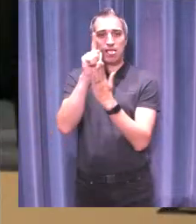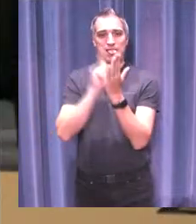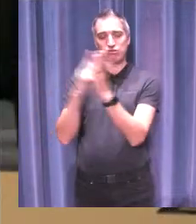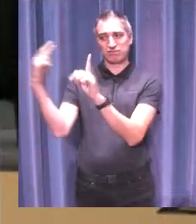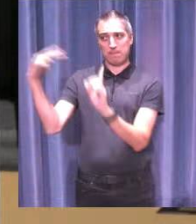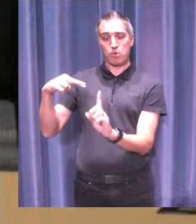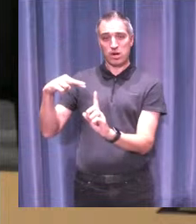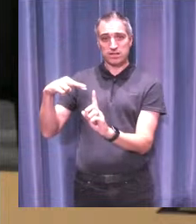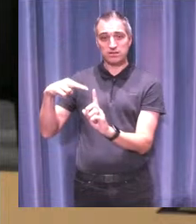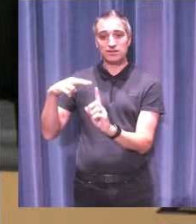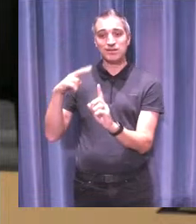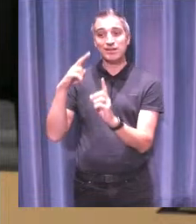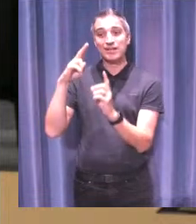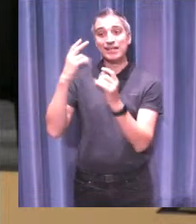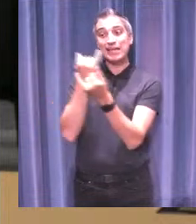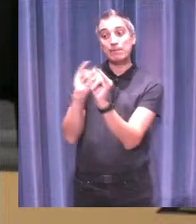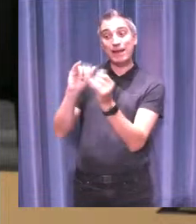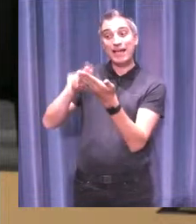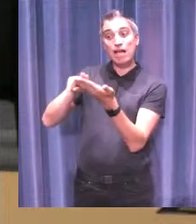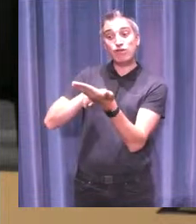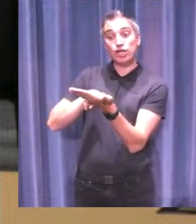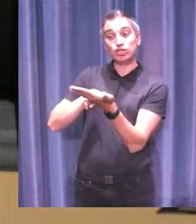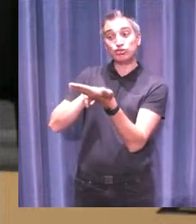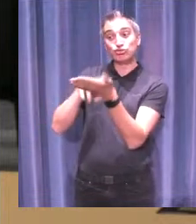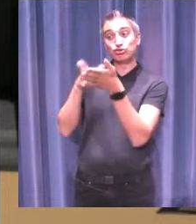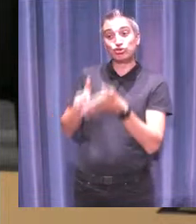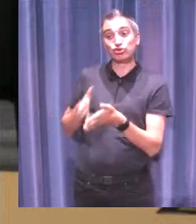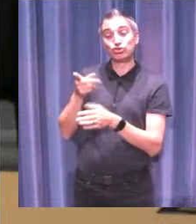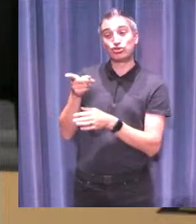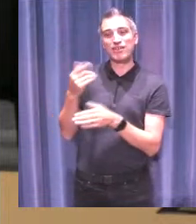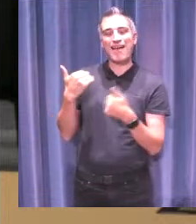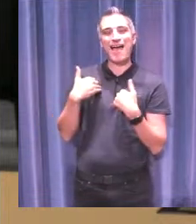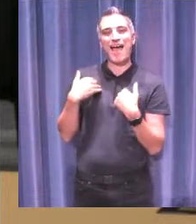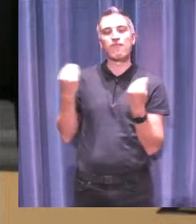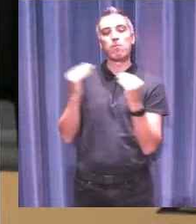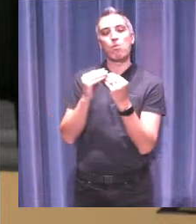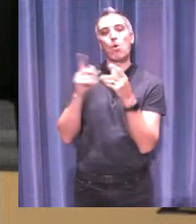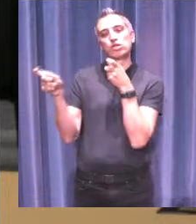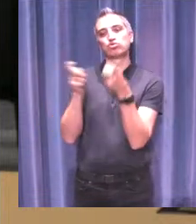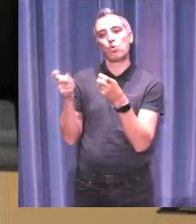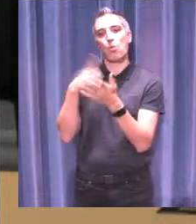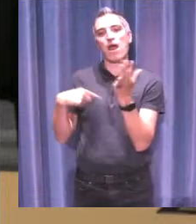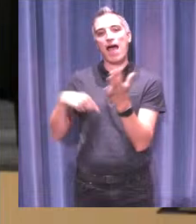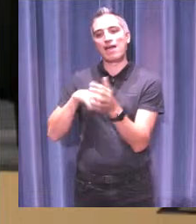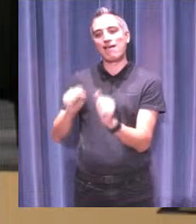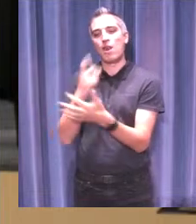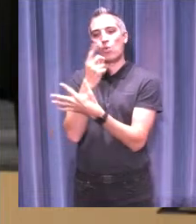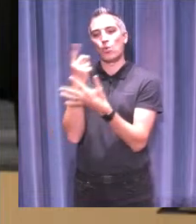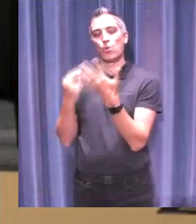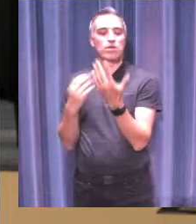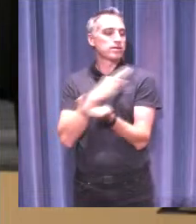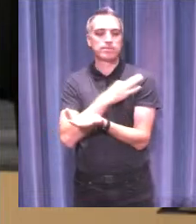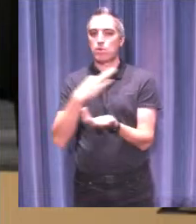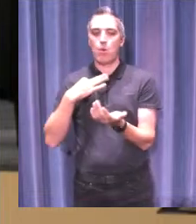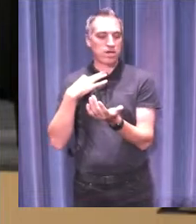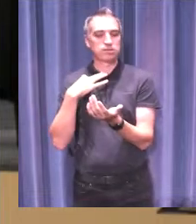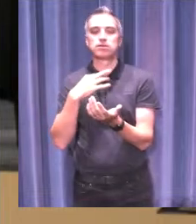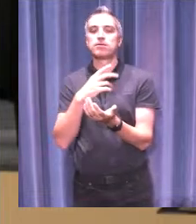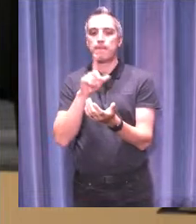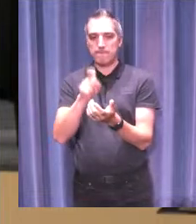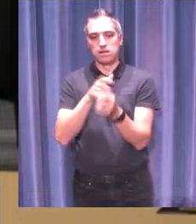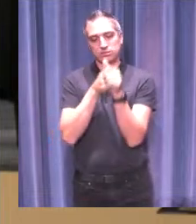standpoint, independent contractors have a lot greater control over what they do, whereas employees are subject